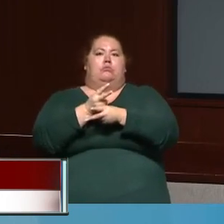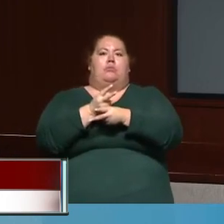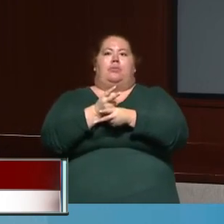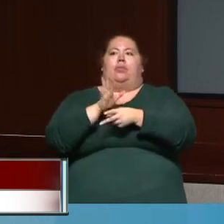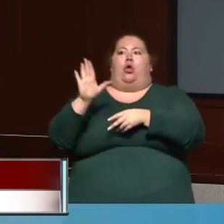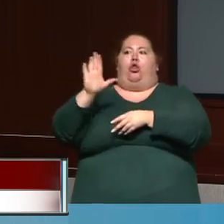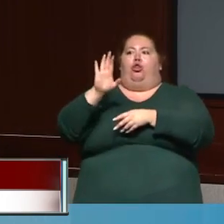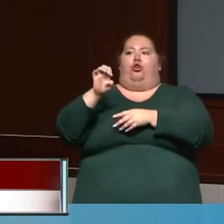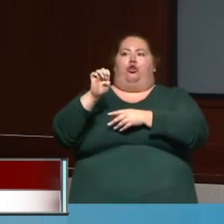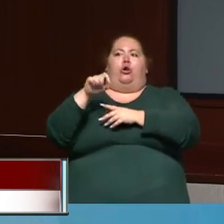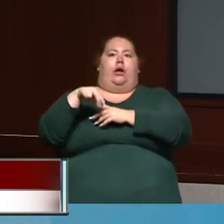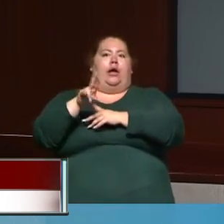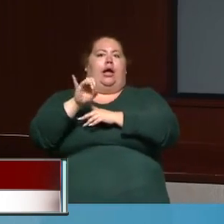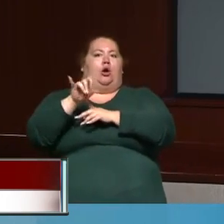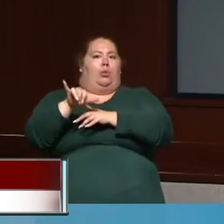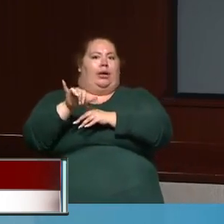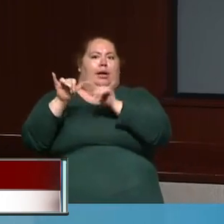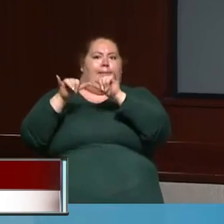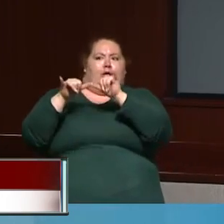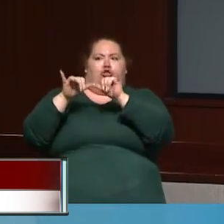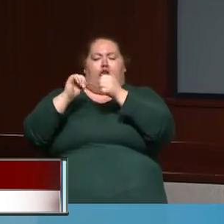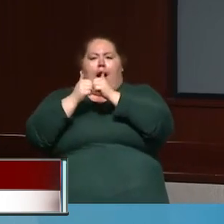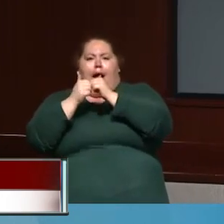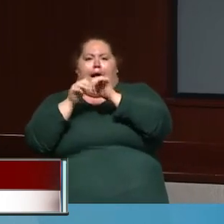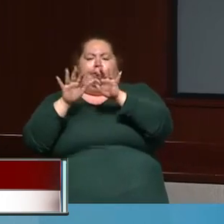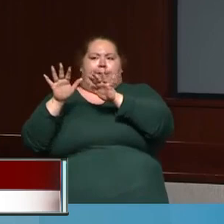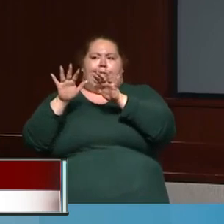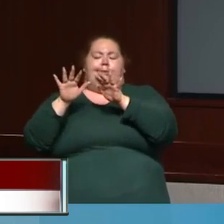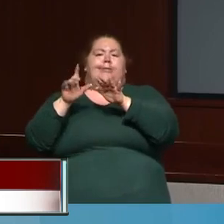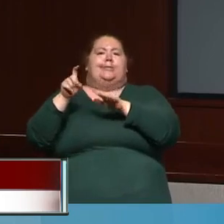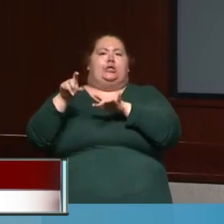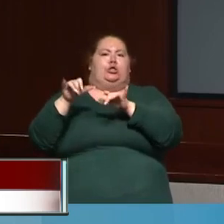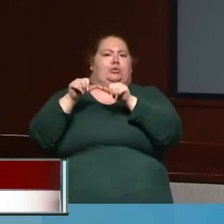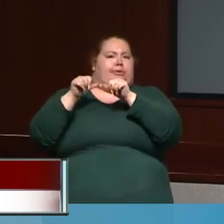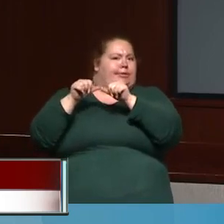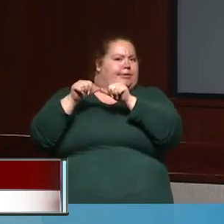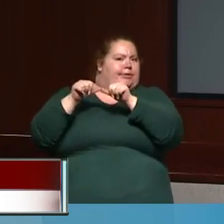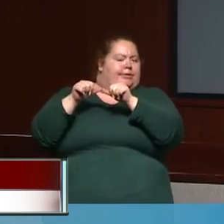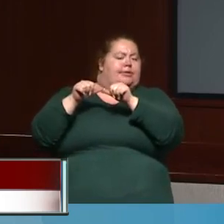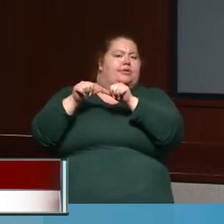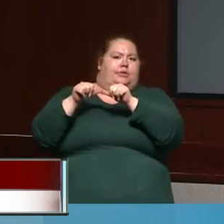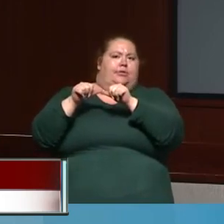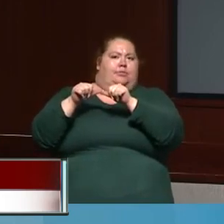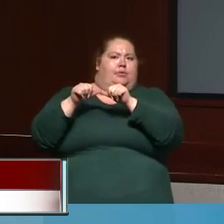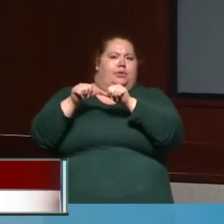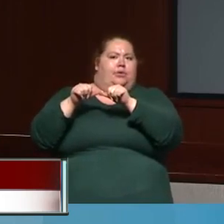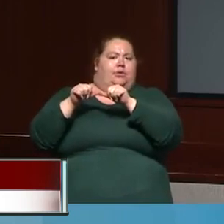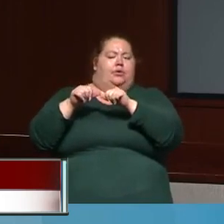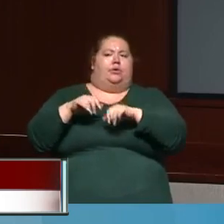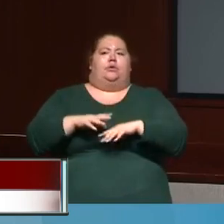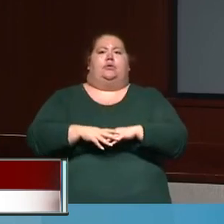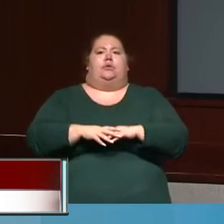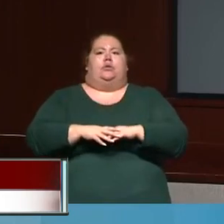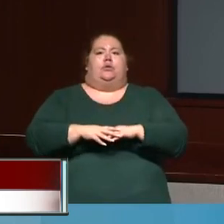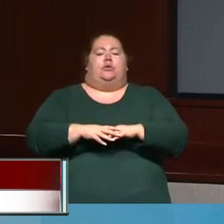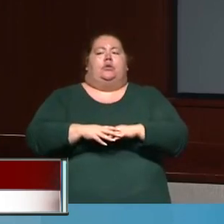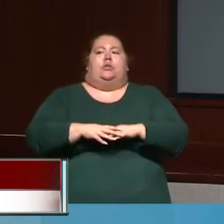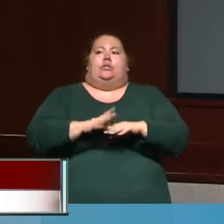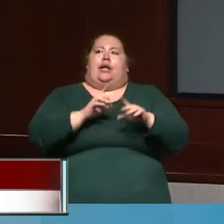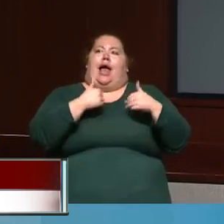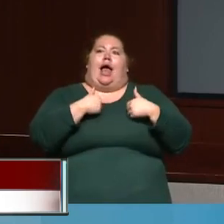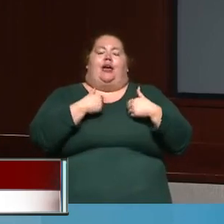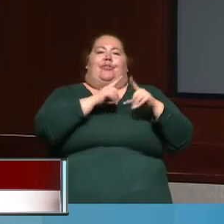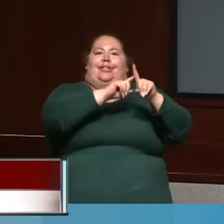measure places, these pockets throughout the county, census tracts that have uniquely